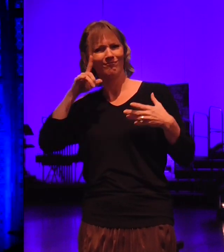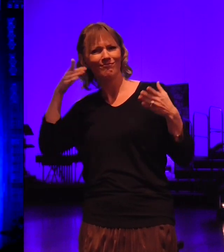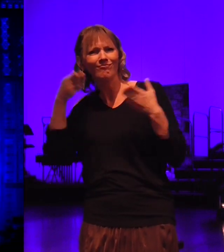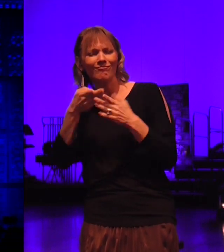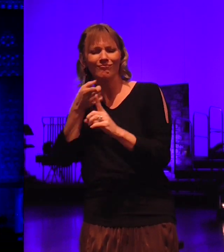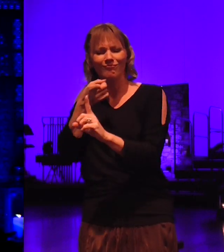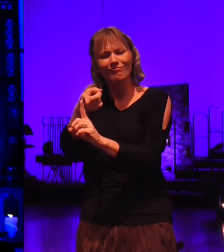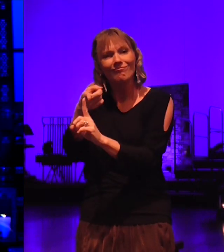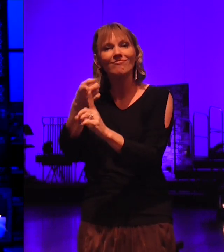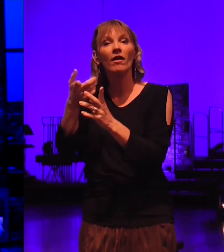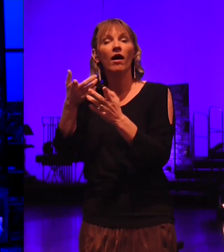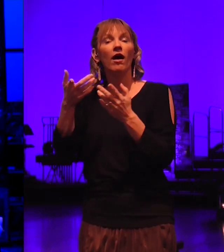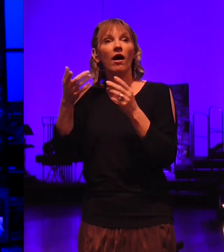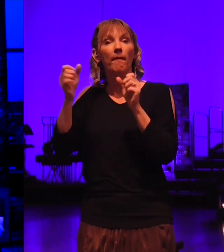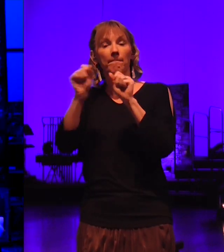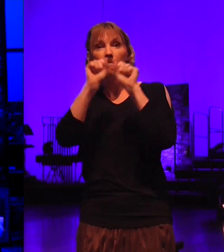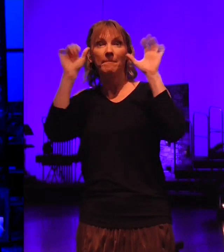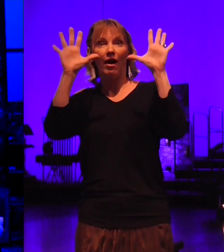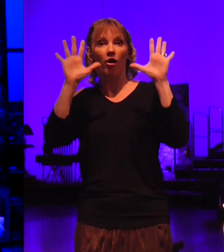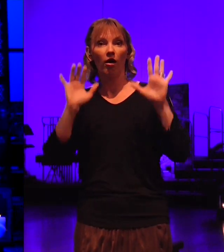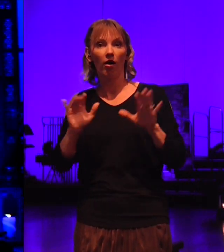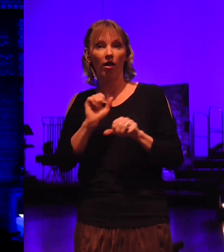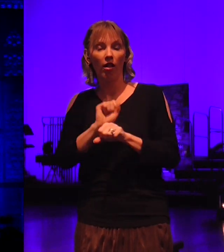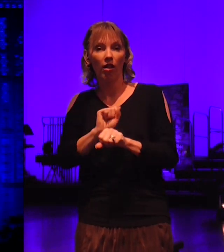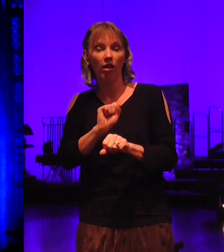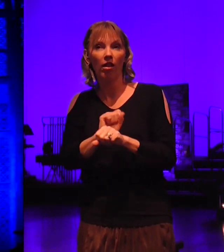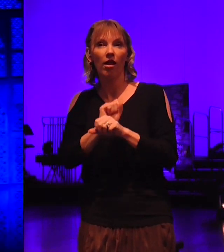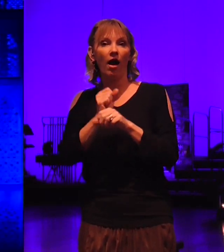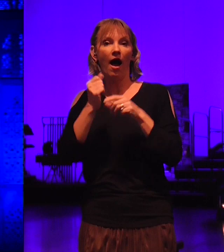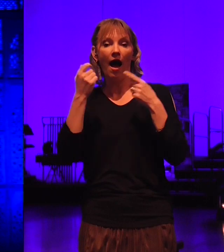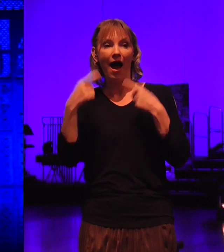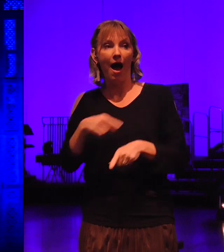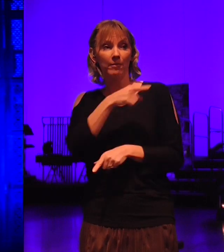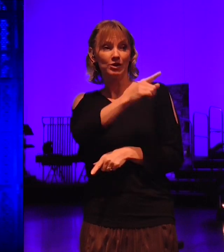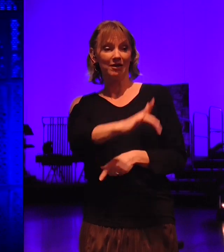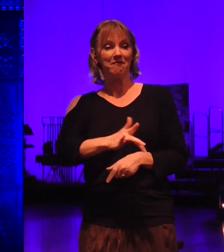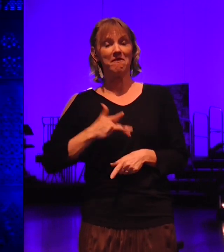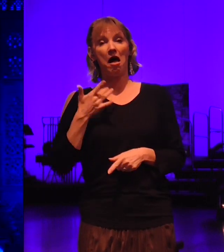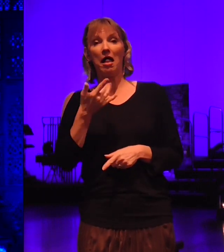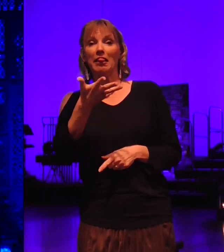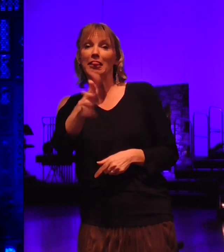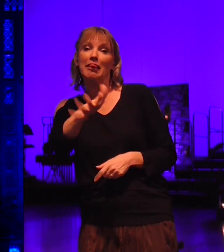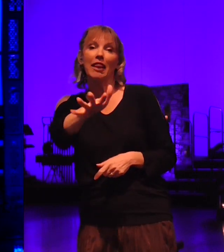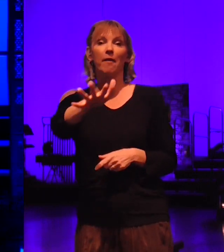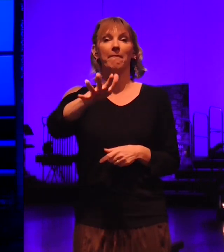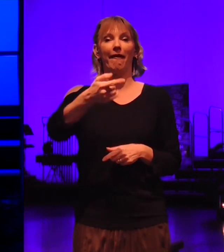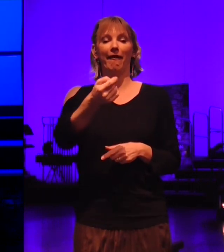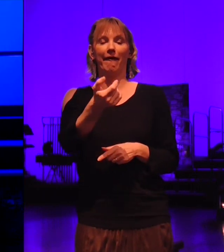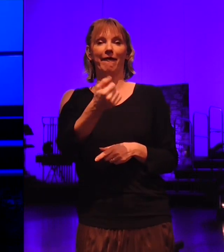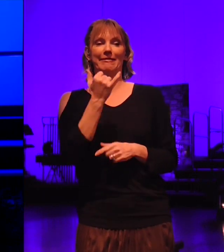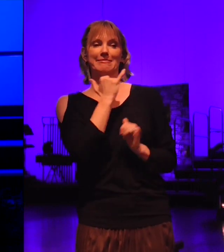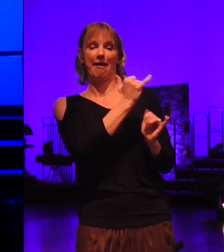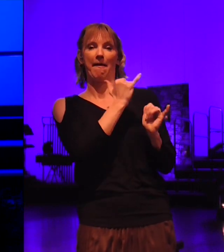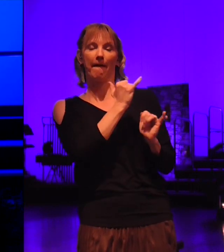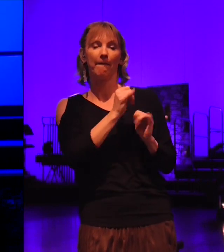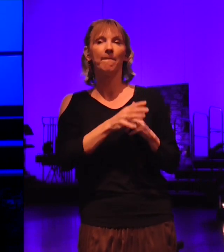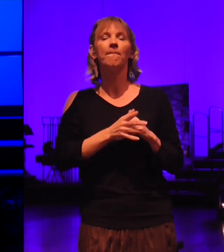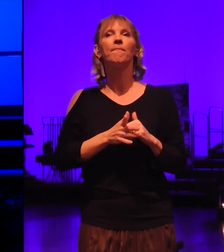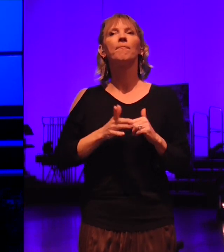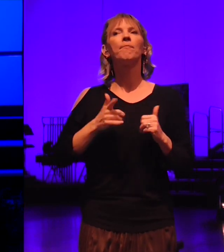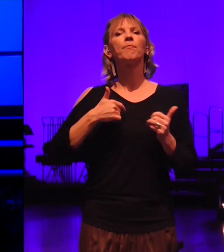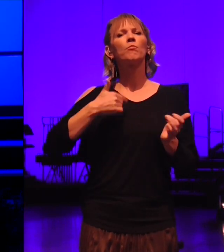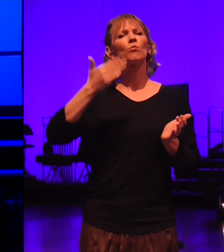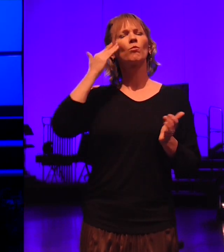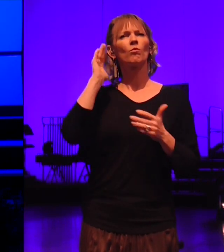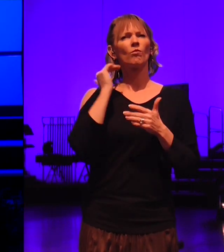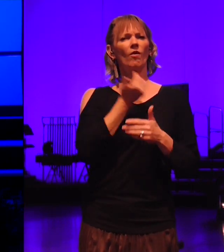some miracle, she just happened to feel kind of sort of the same way. But what I know about our relationship